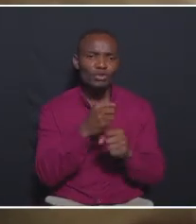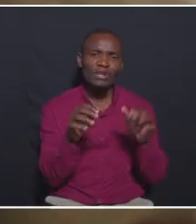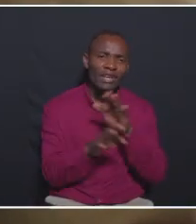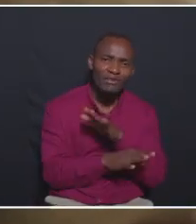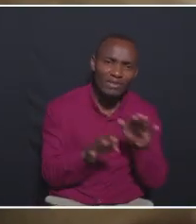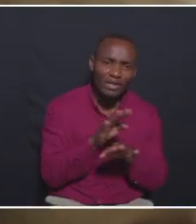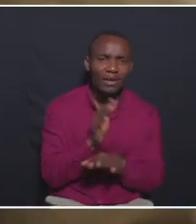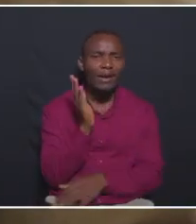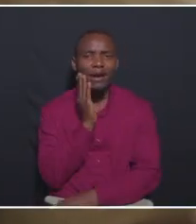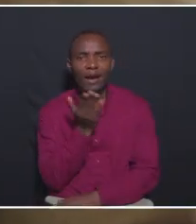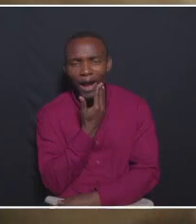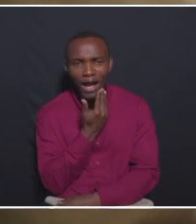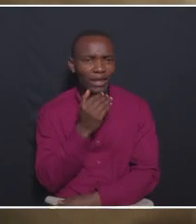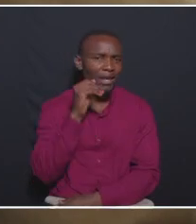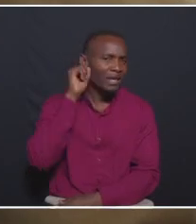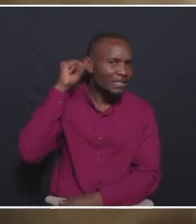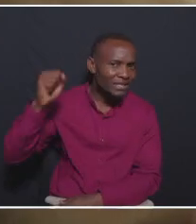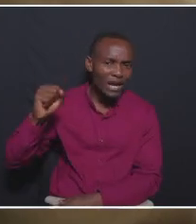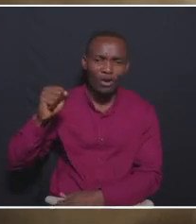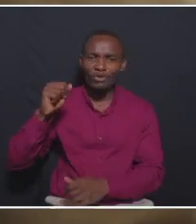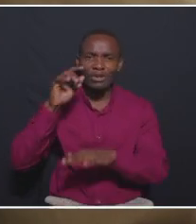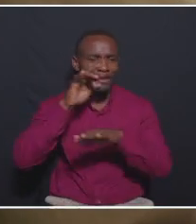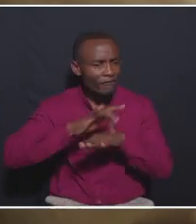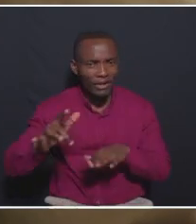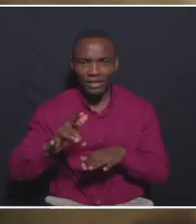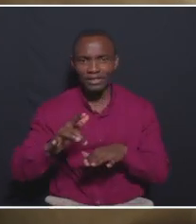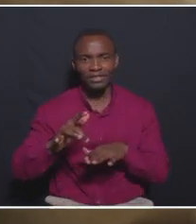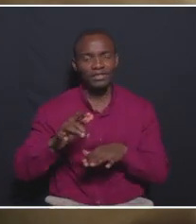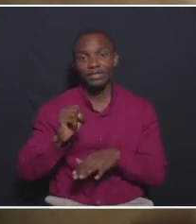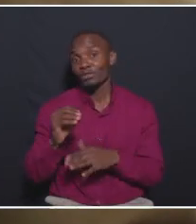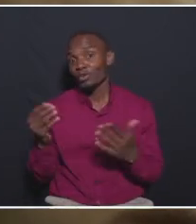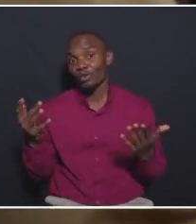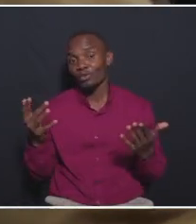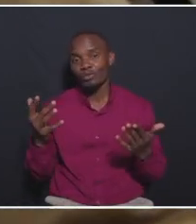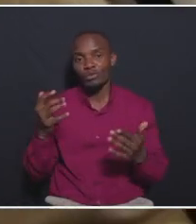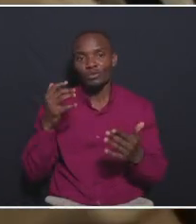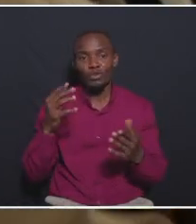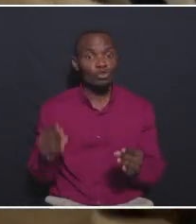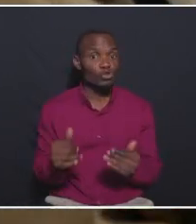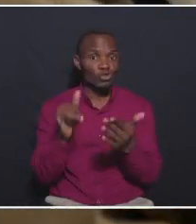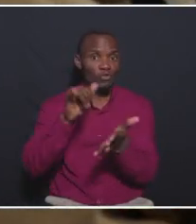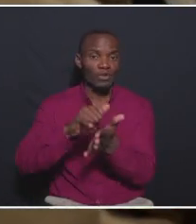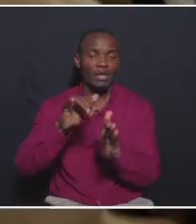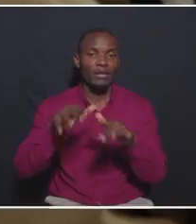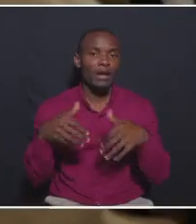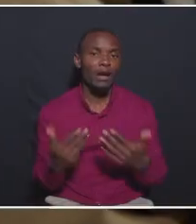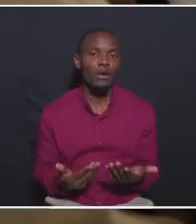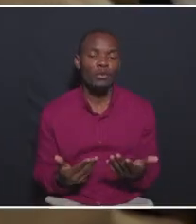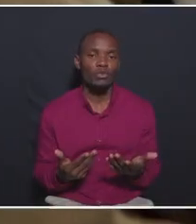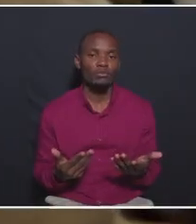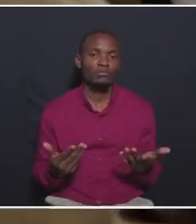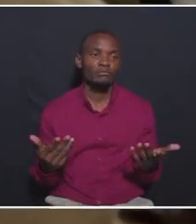it sound, be it VFX. So how does someone go about that? And